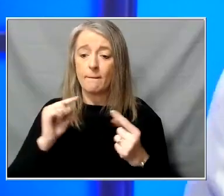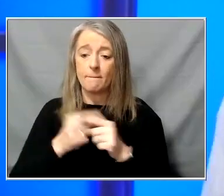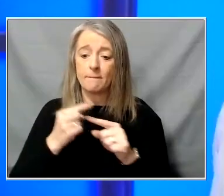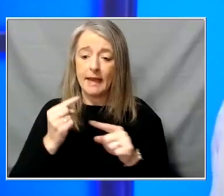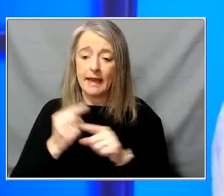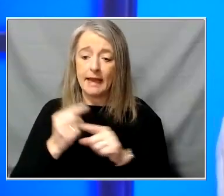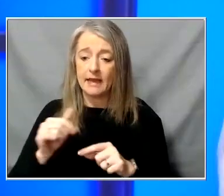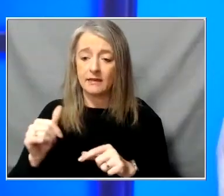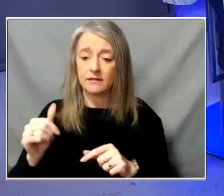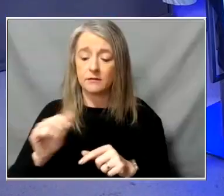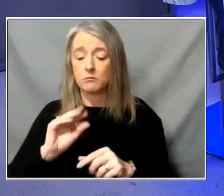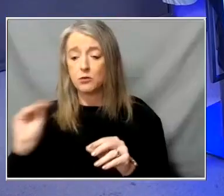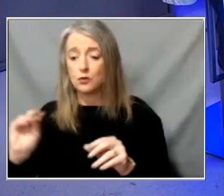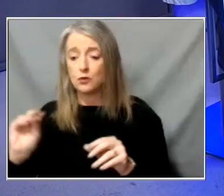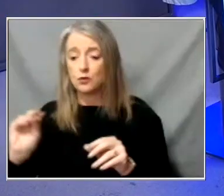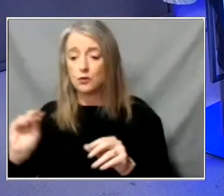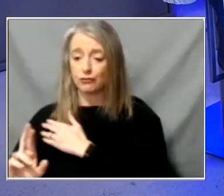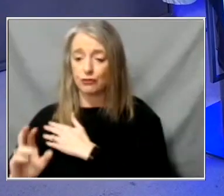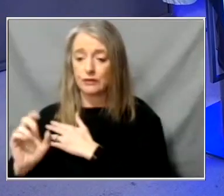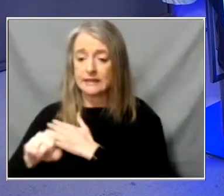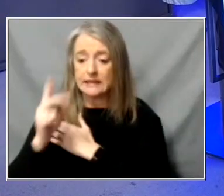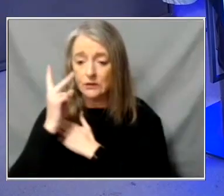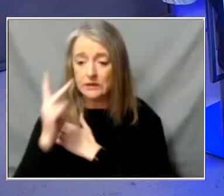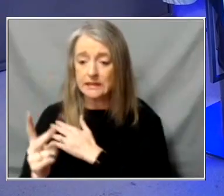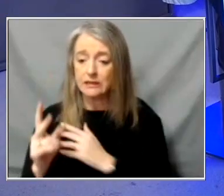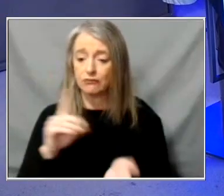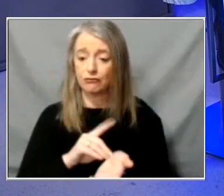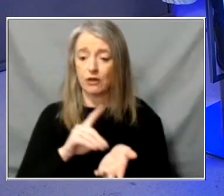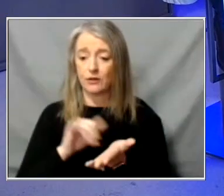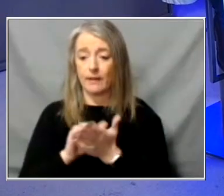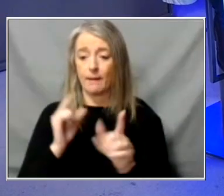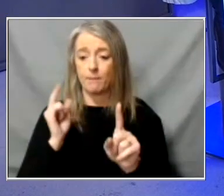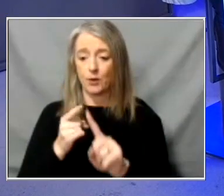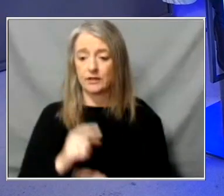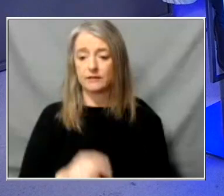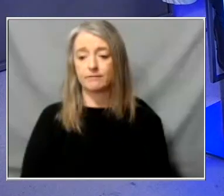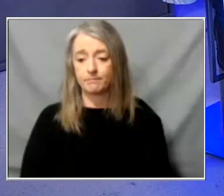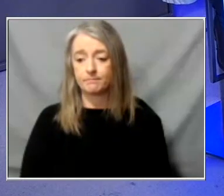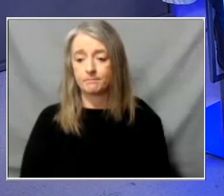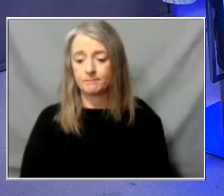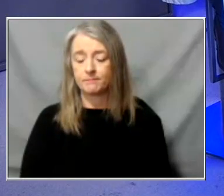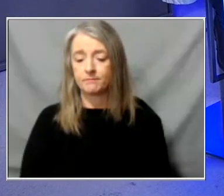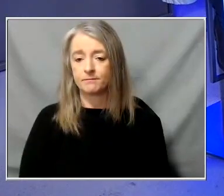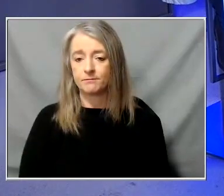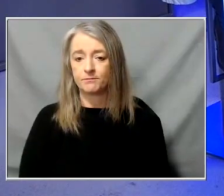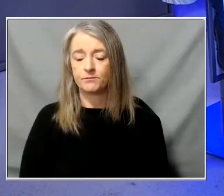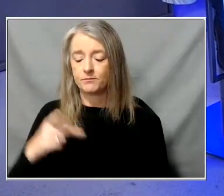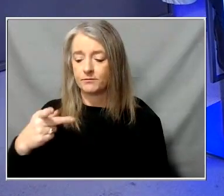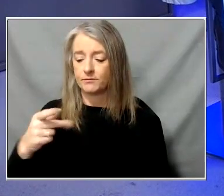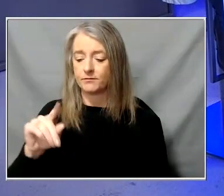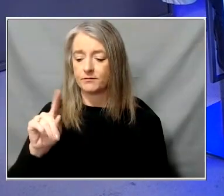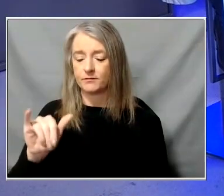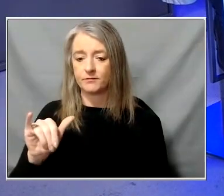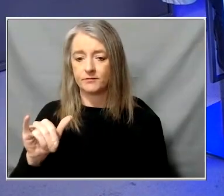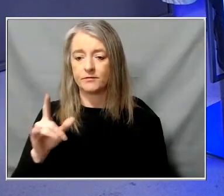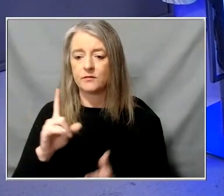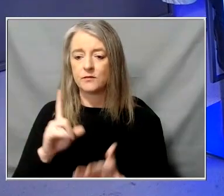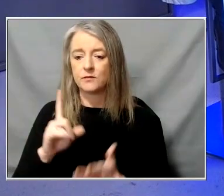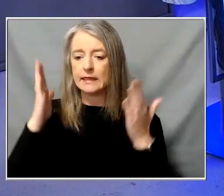people who have gallstones, those gallstones can travel down that path and obstruct the ducts that empty